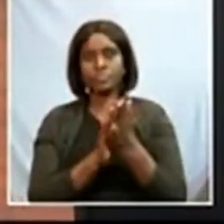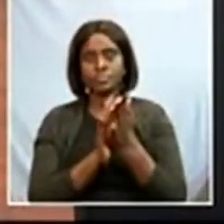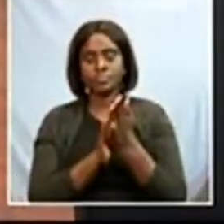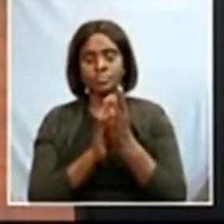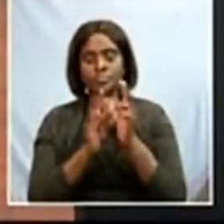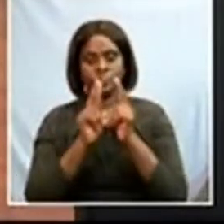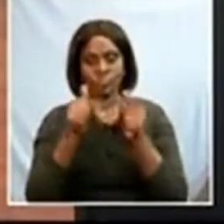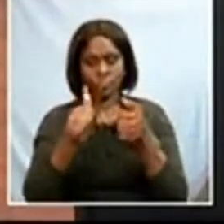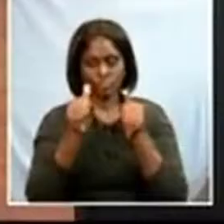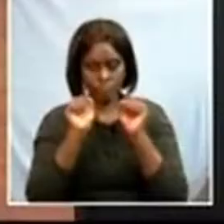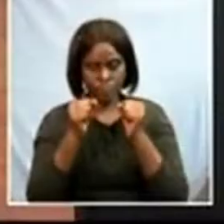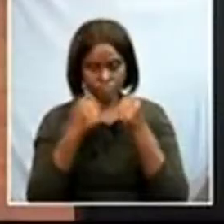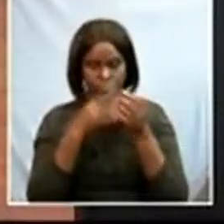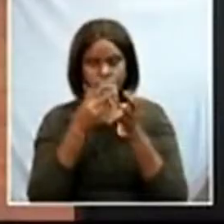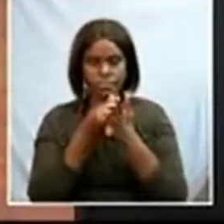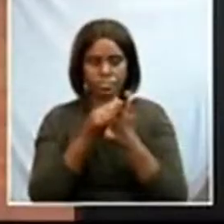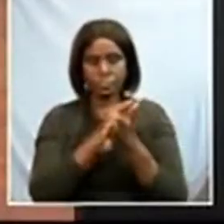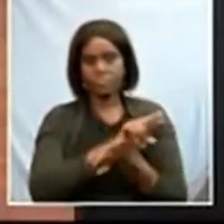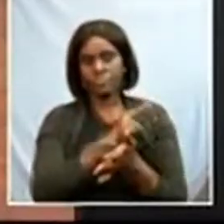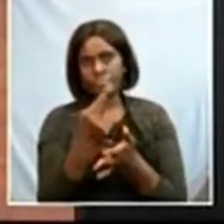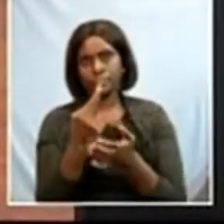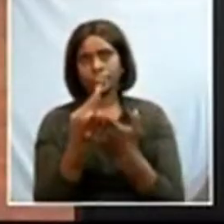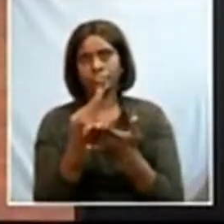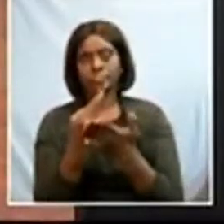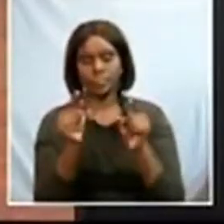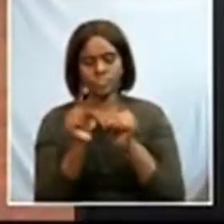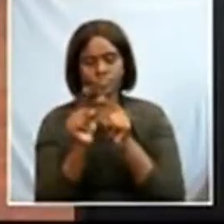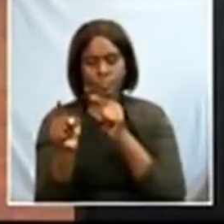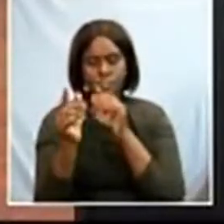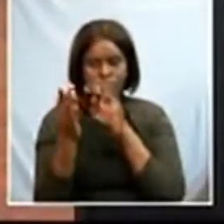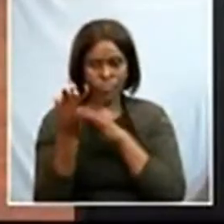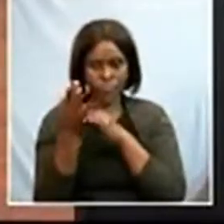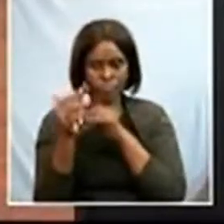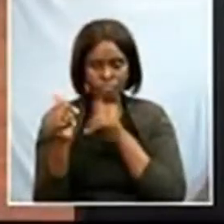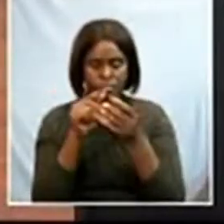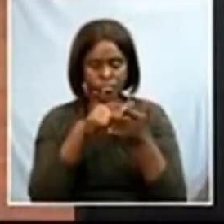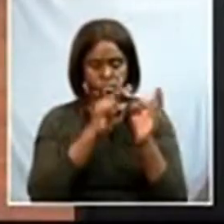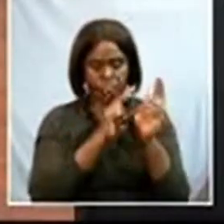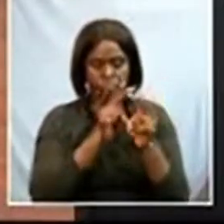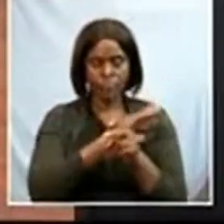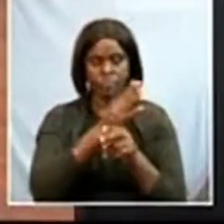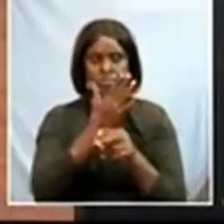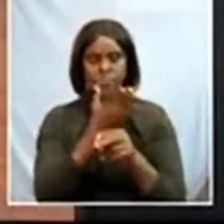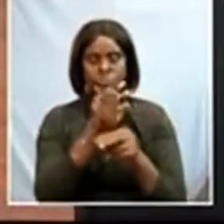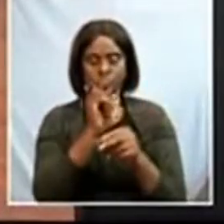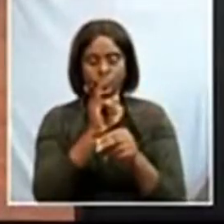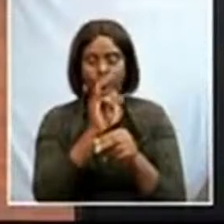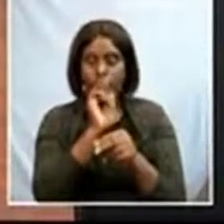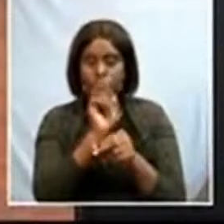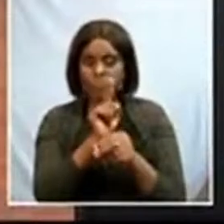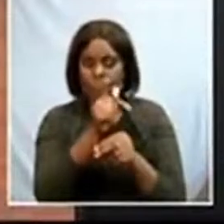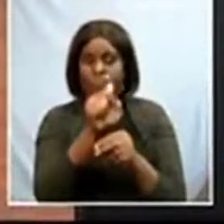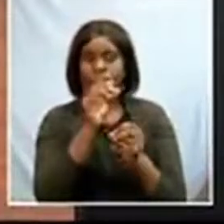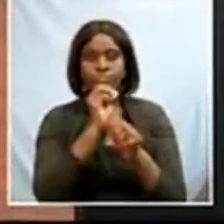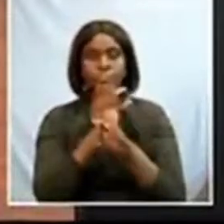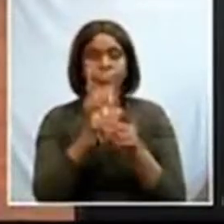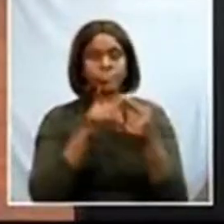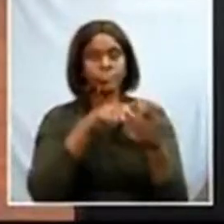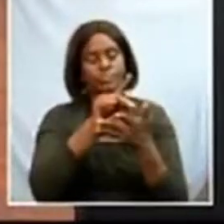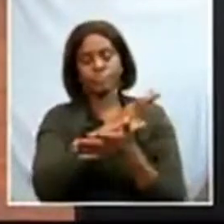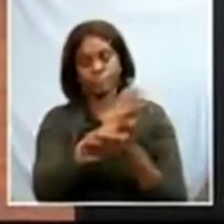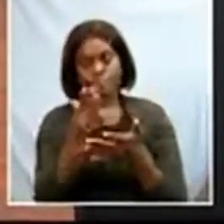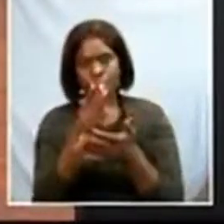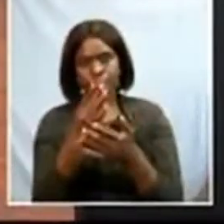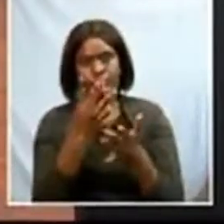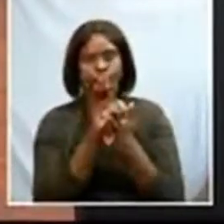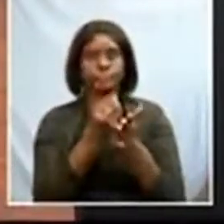so that you can have your refund. And the school responded that yes, they were ready to refund